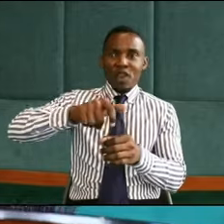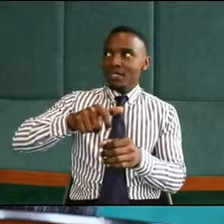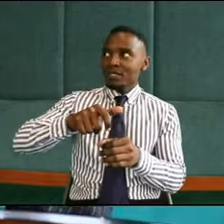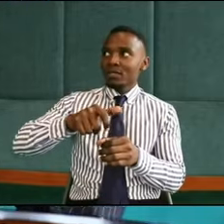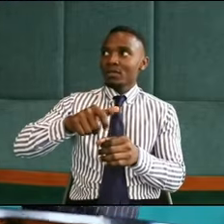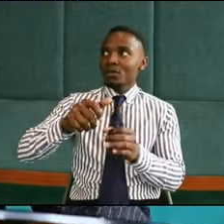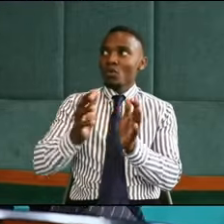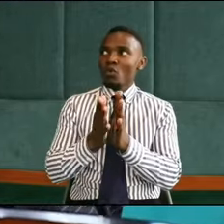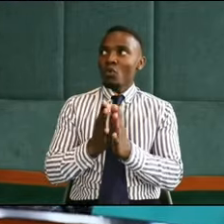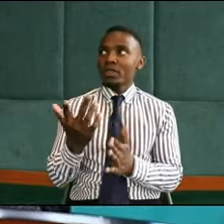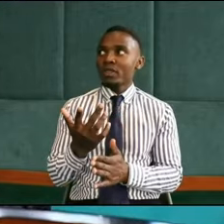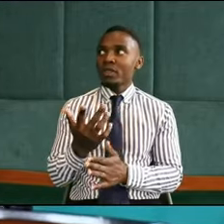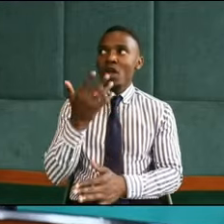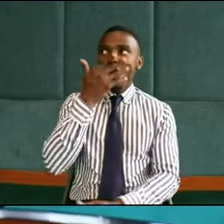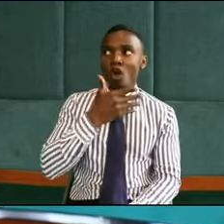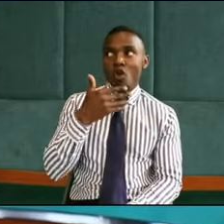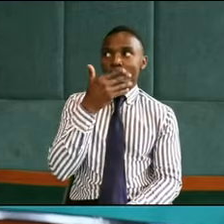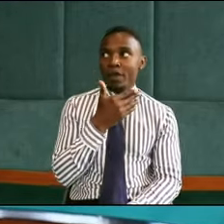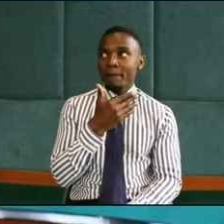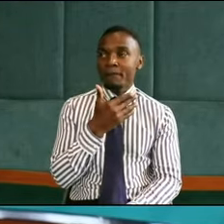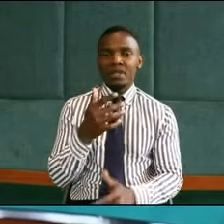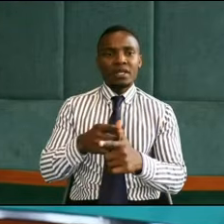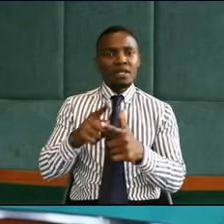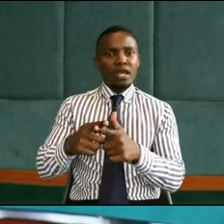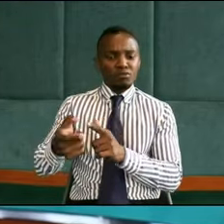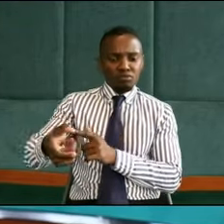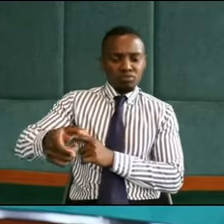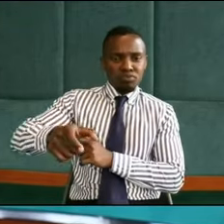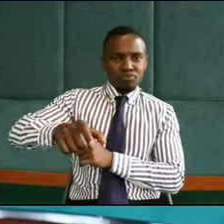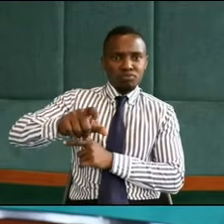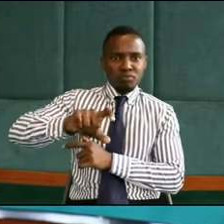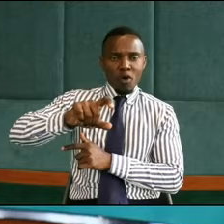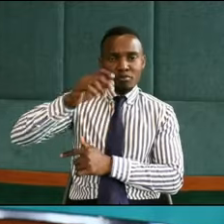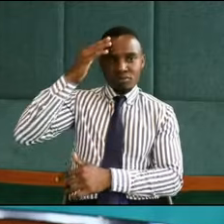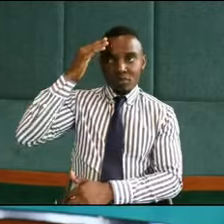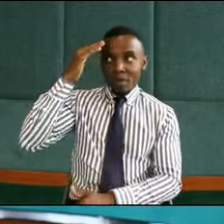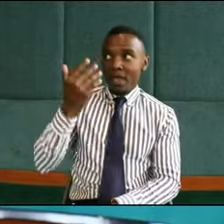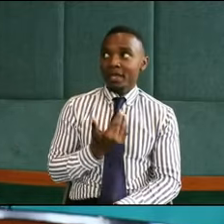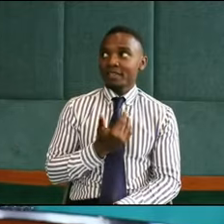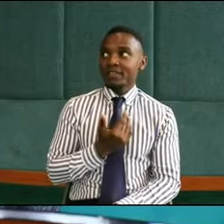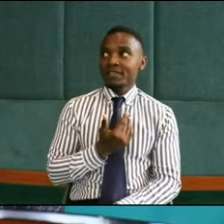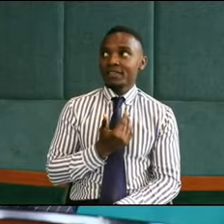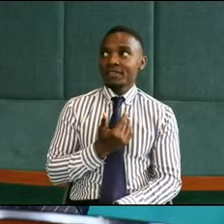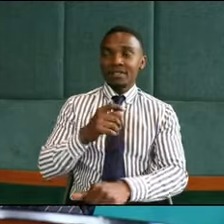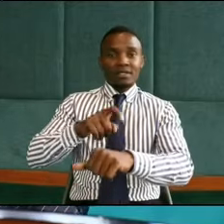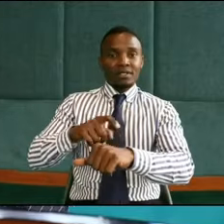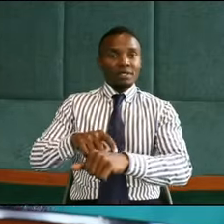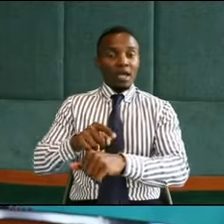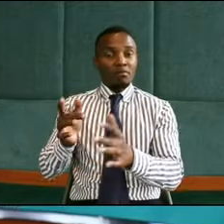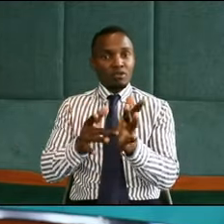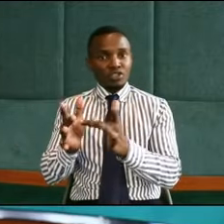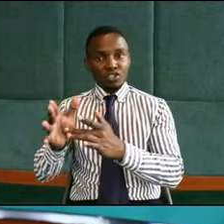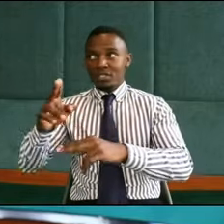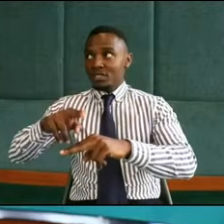precious ointment, and poured it on his head as he sat at